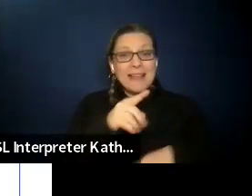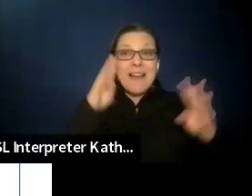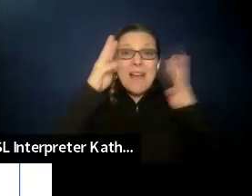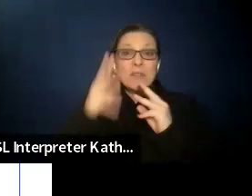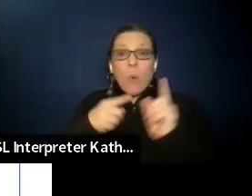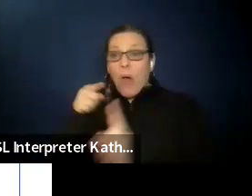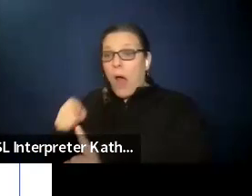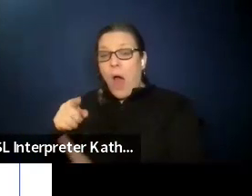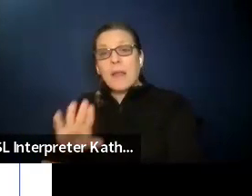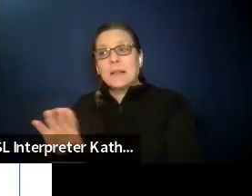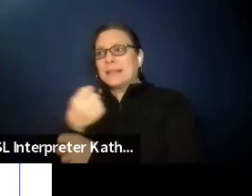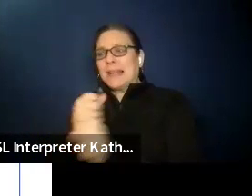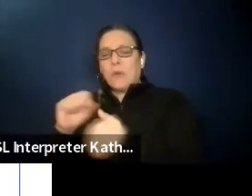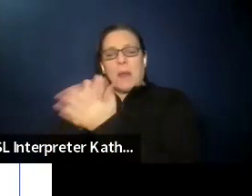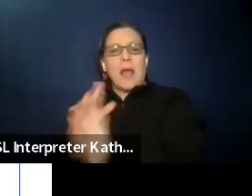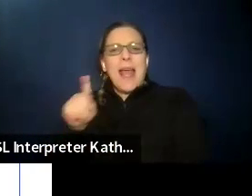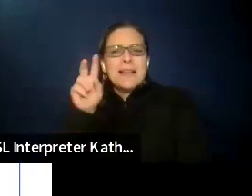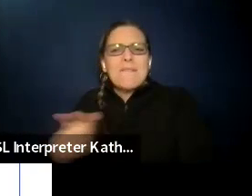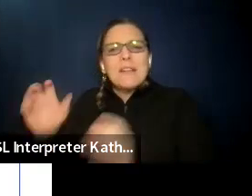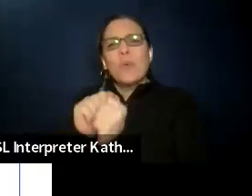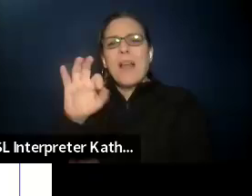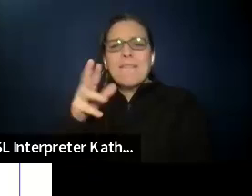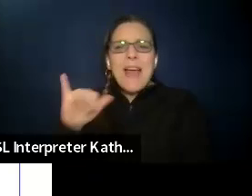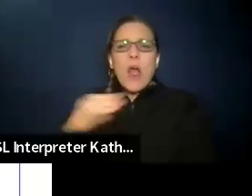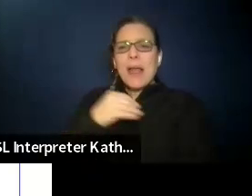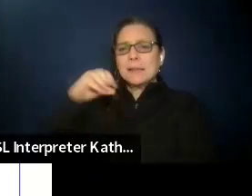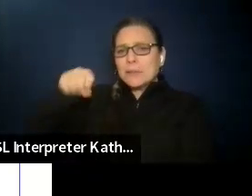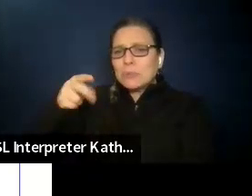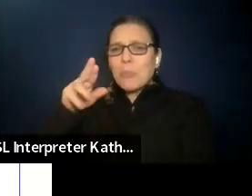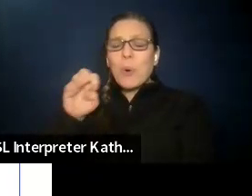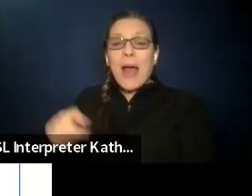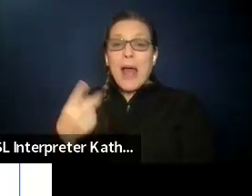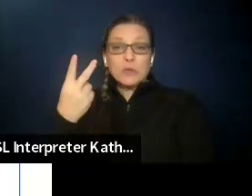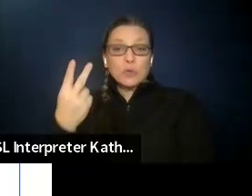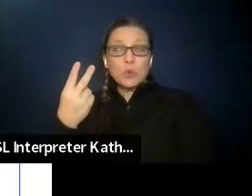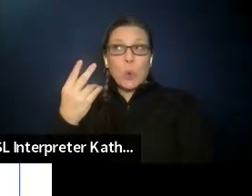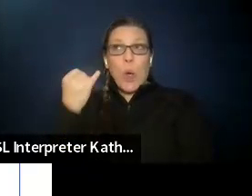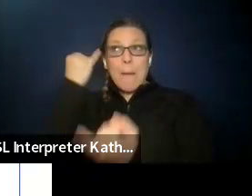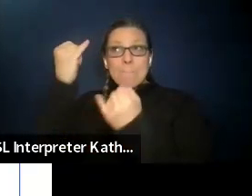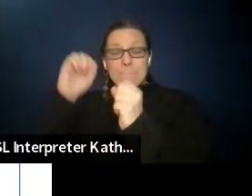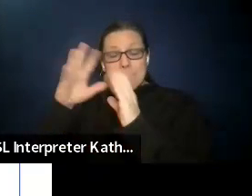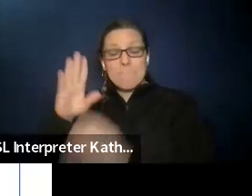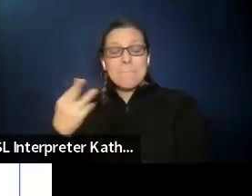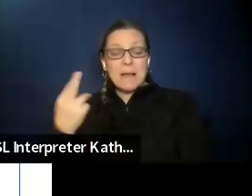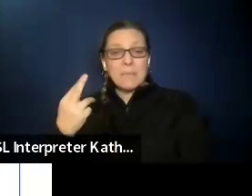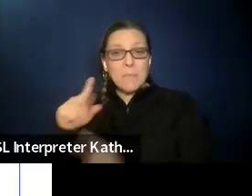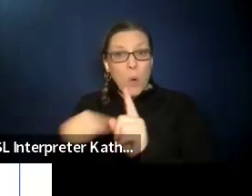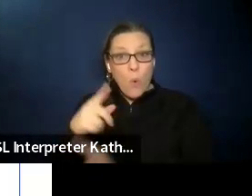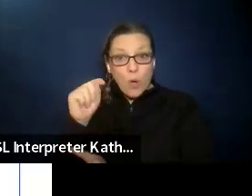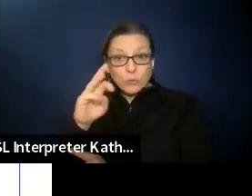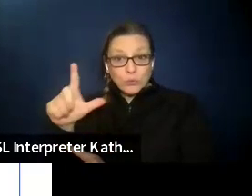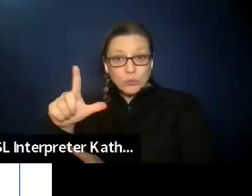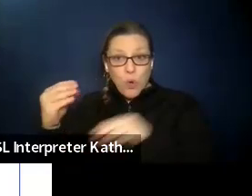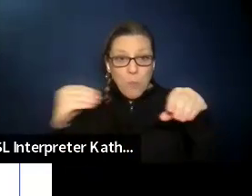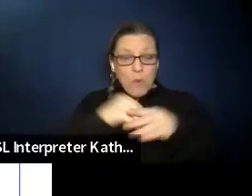world, The Sanctuary, Charles goes on adventures with fairies and sprites and his two imaginary best friends. But when trolls move into Charles's